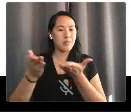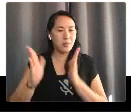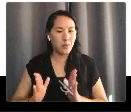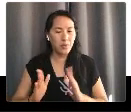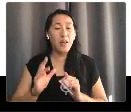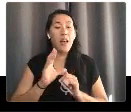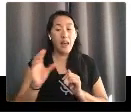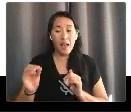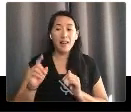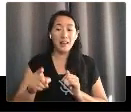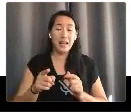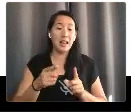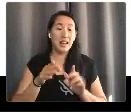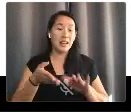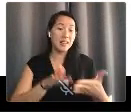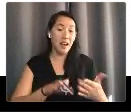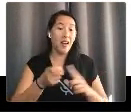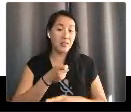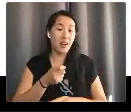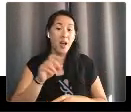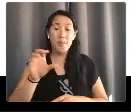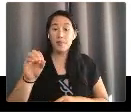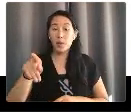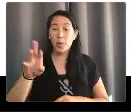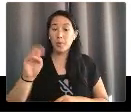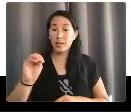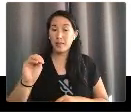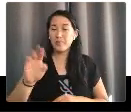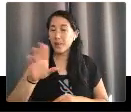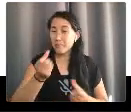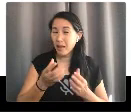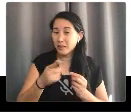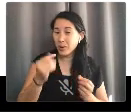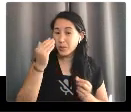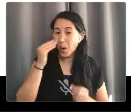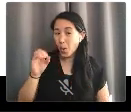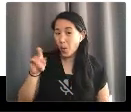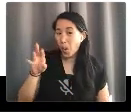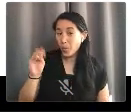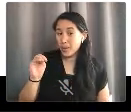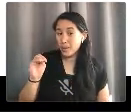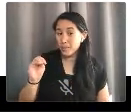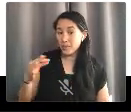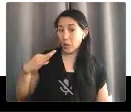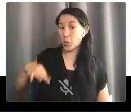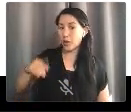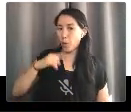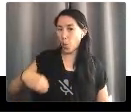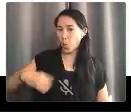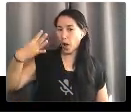died from opium. Now, some of you might know that opium was useful for the white masters because